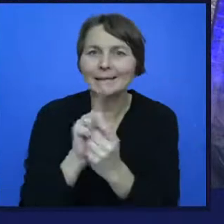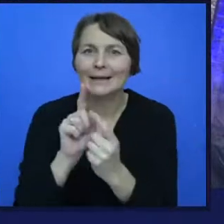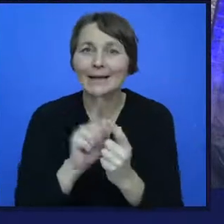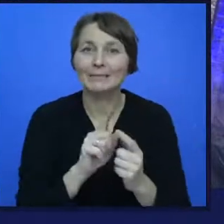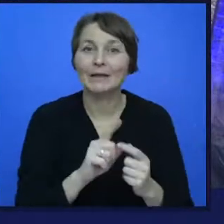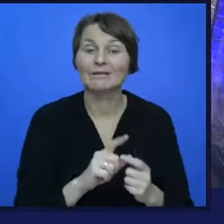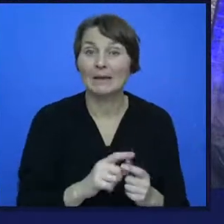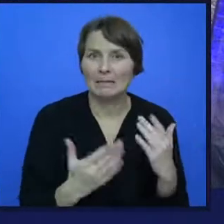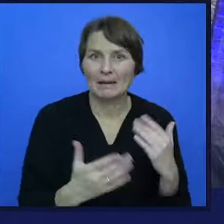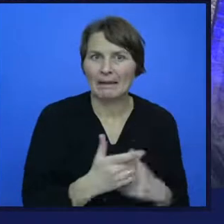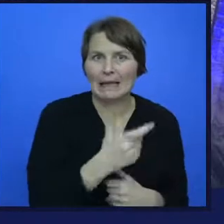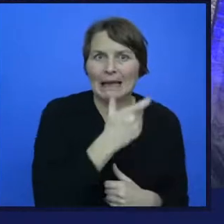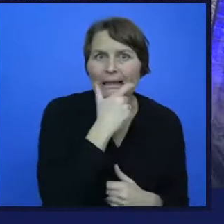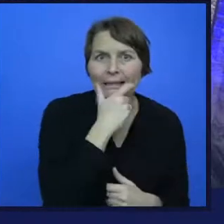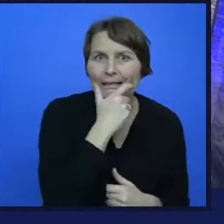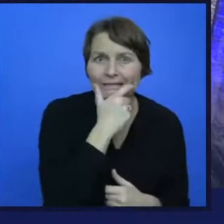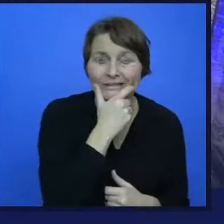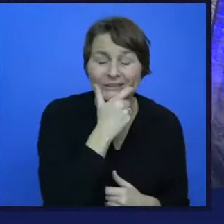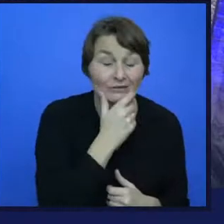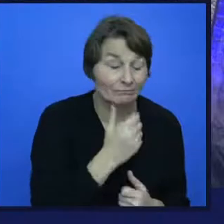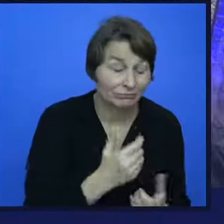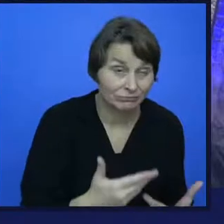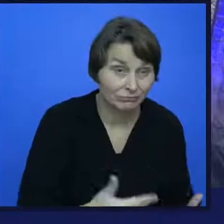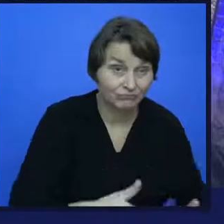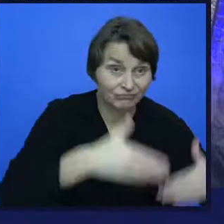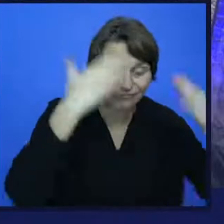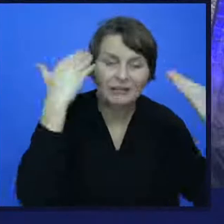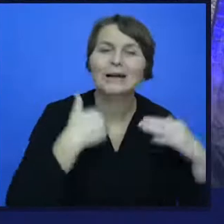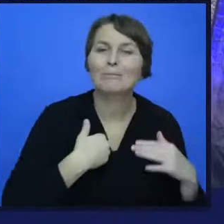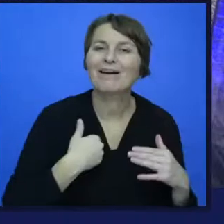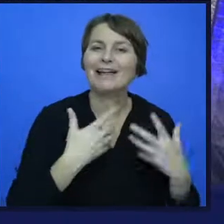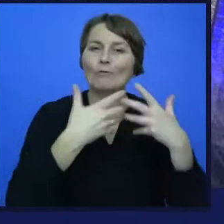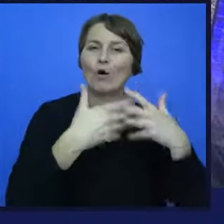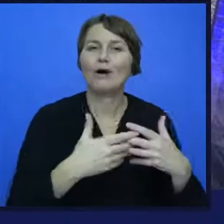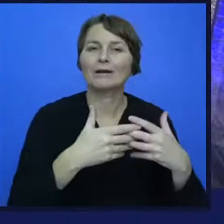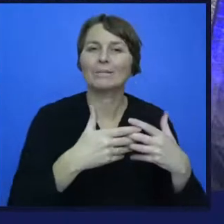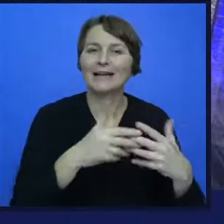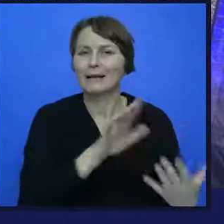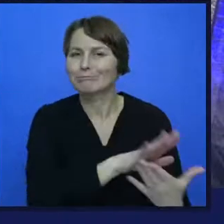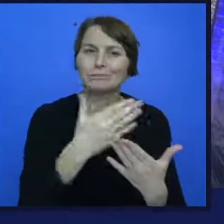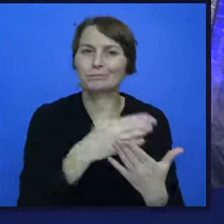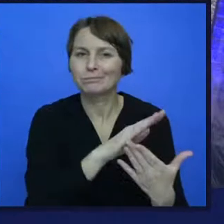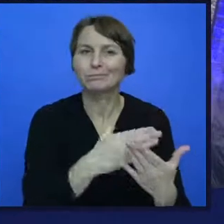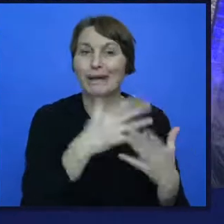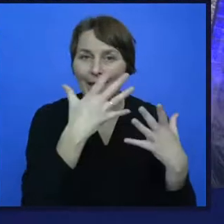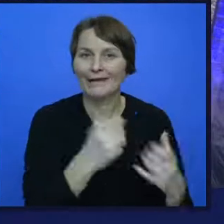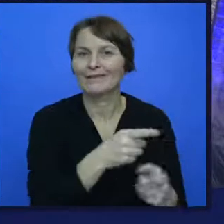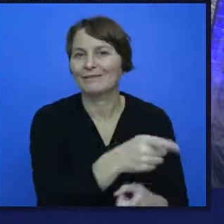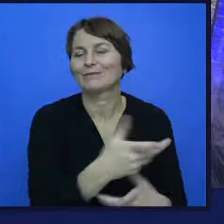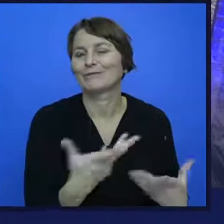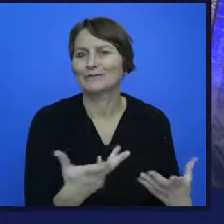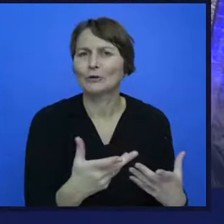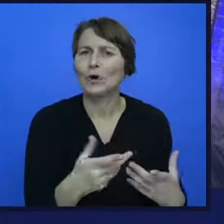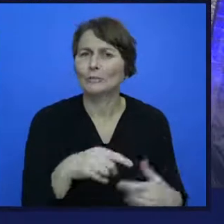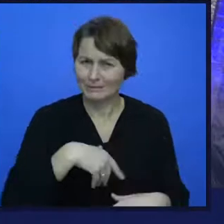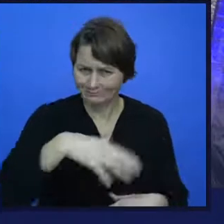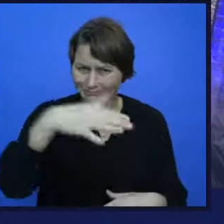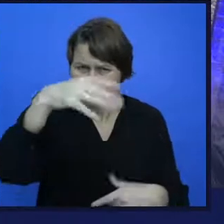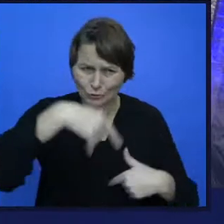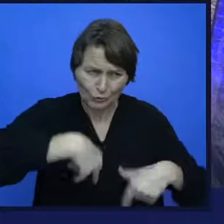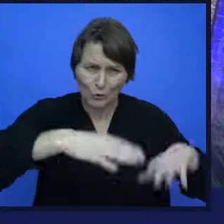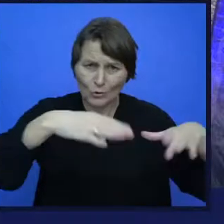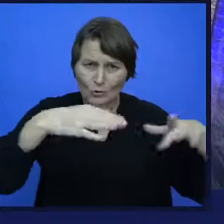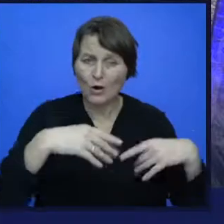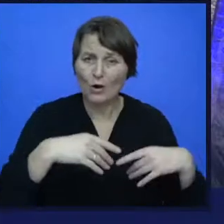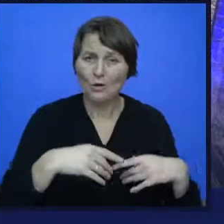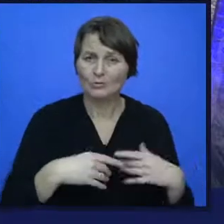there's a technology that's available that'll translate it for you. Just go out there, participate, you know. You're not just speak.